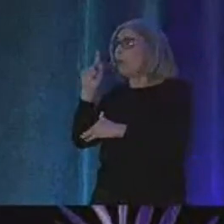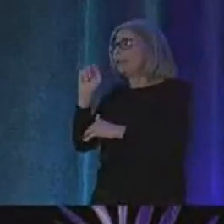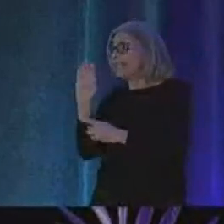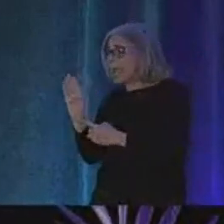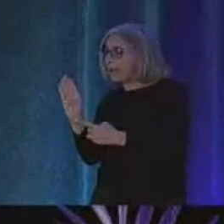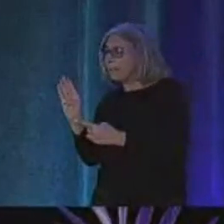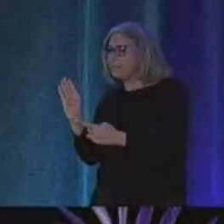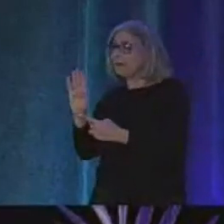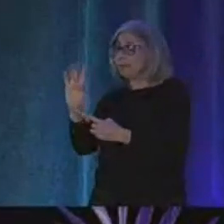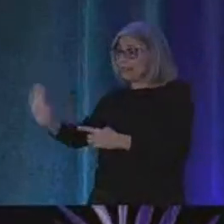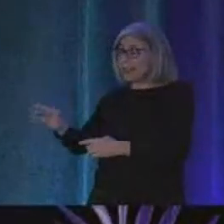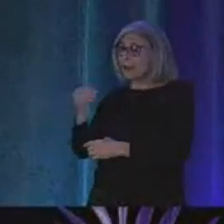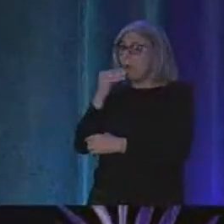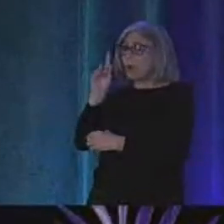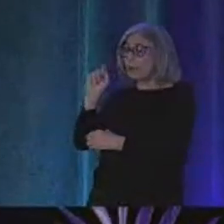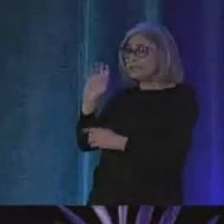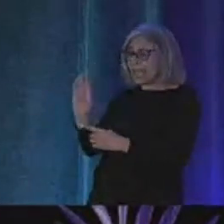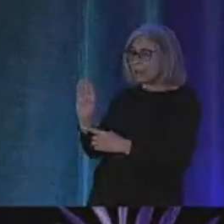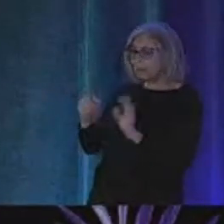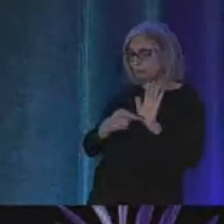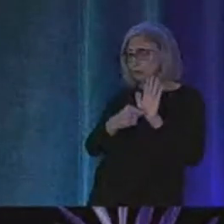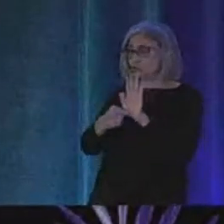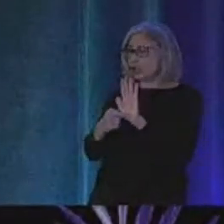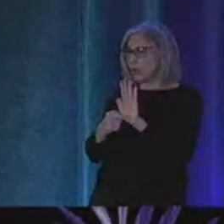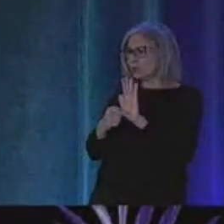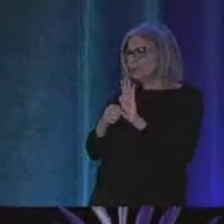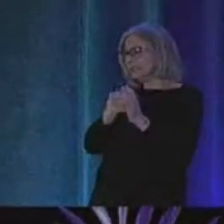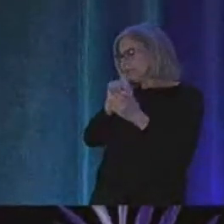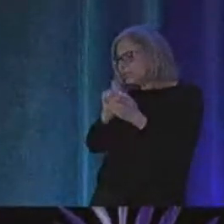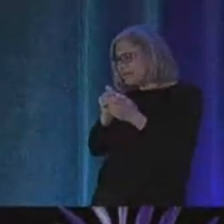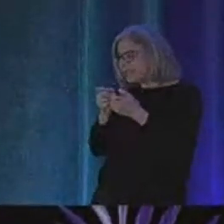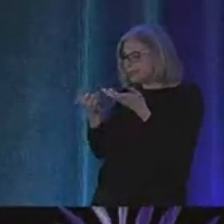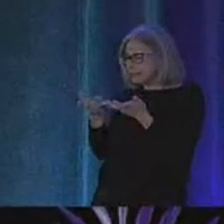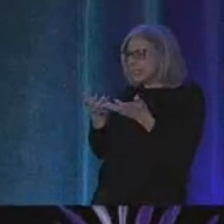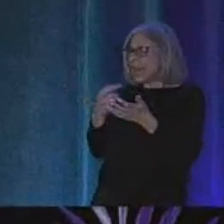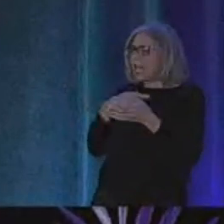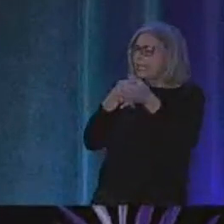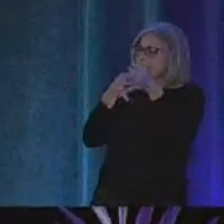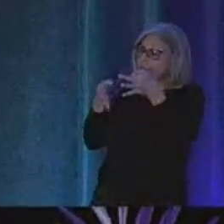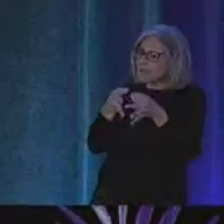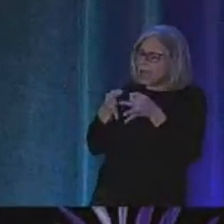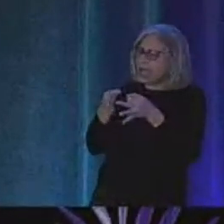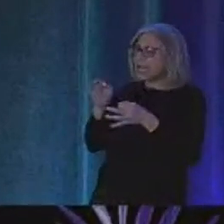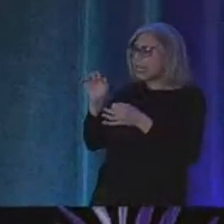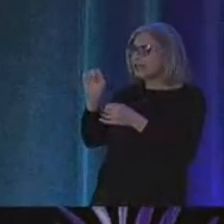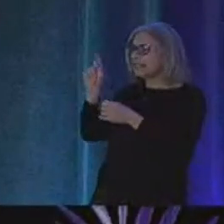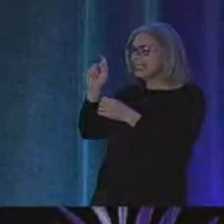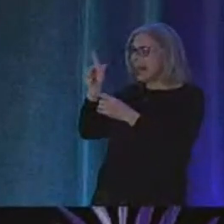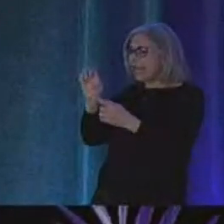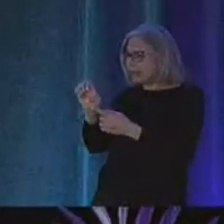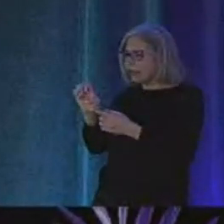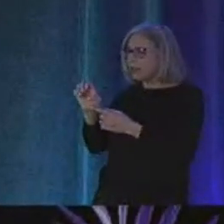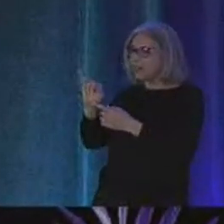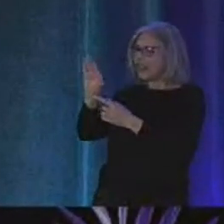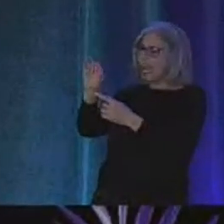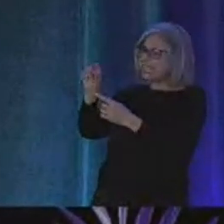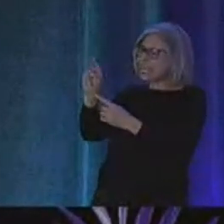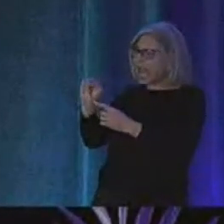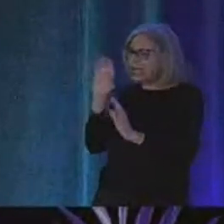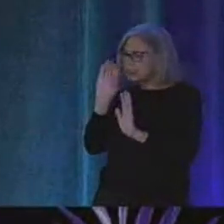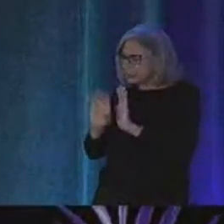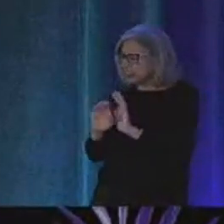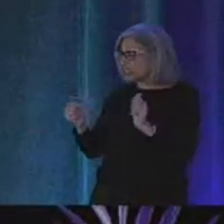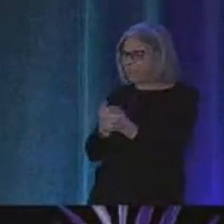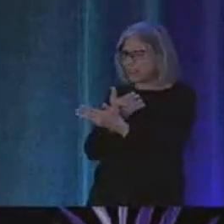the home tab is being displayed in a certain way. I can define the styles and icons and all of that here.